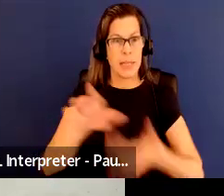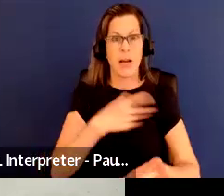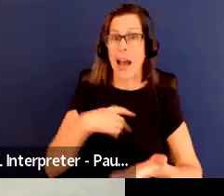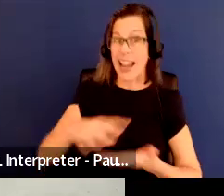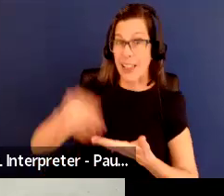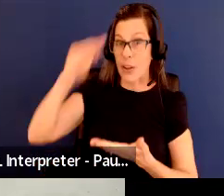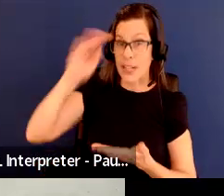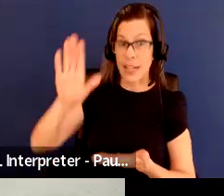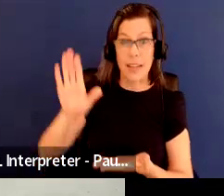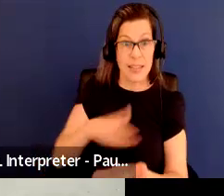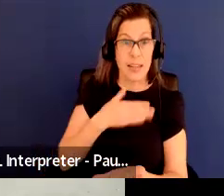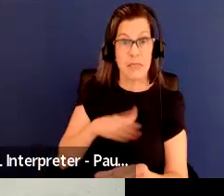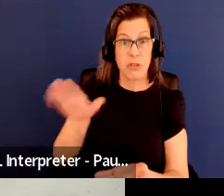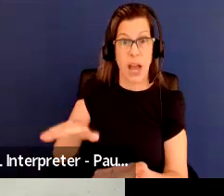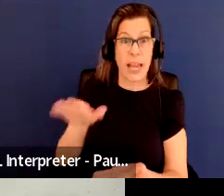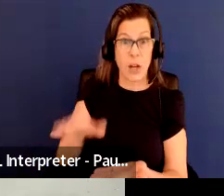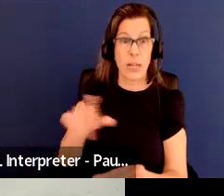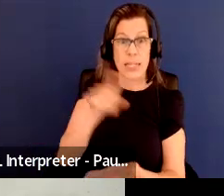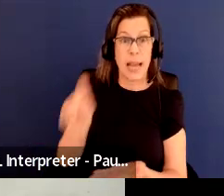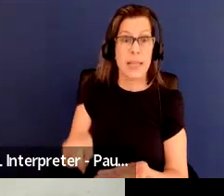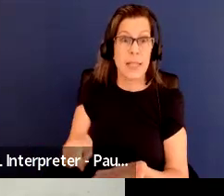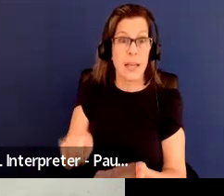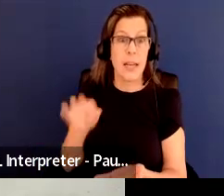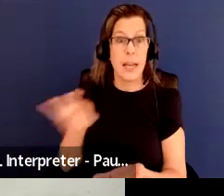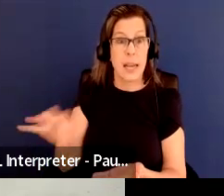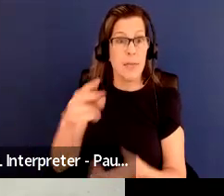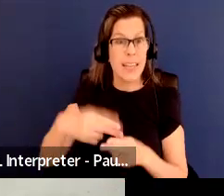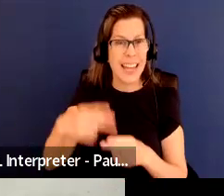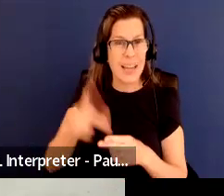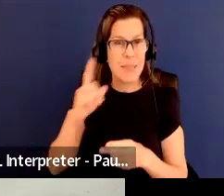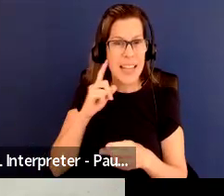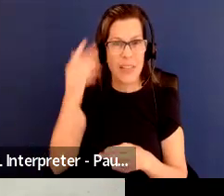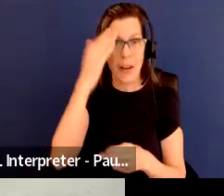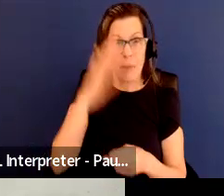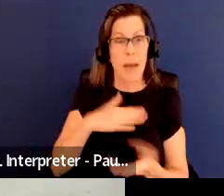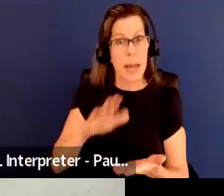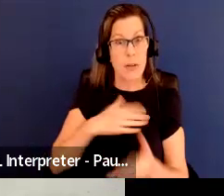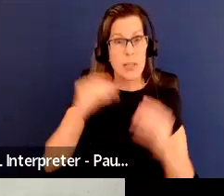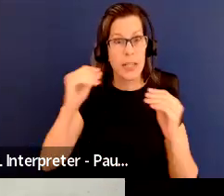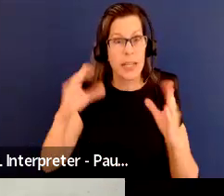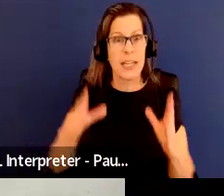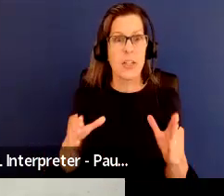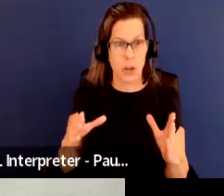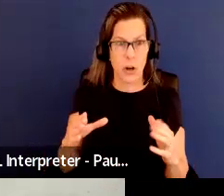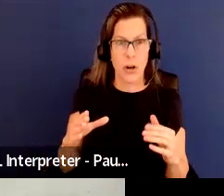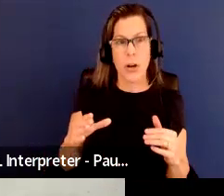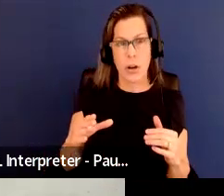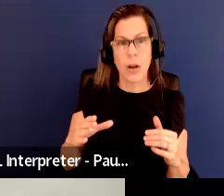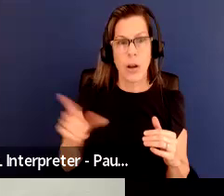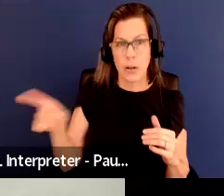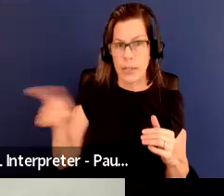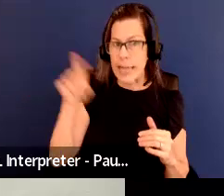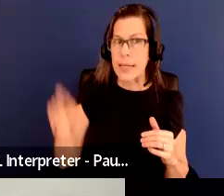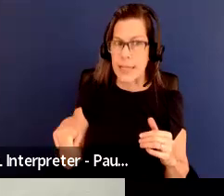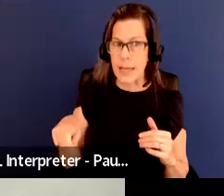child in Texas. And for those who the name sounds familiar, my music teacher was Roberto Pulido in